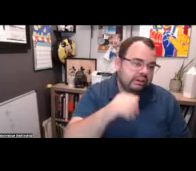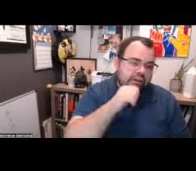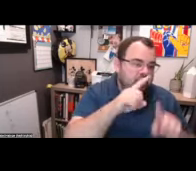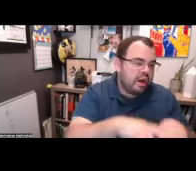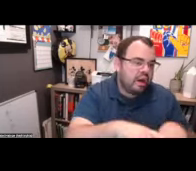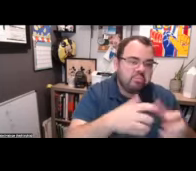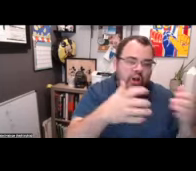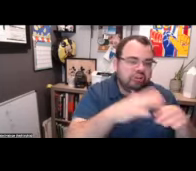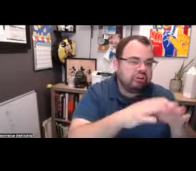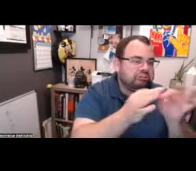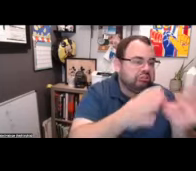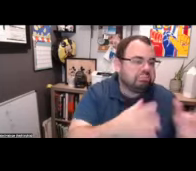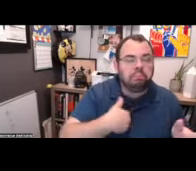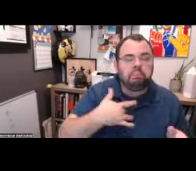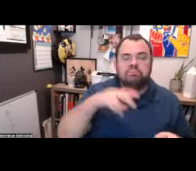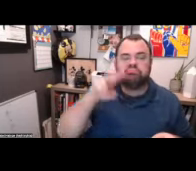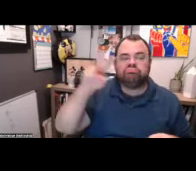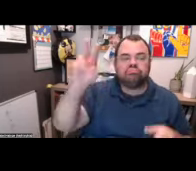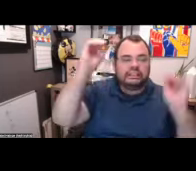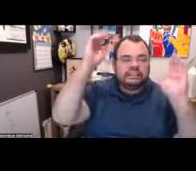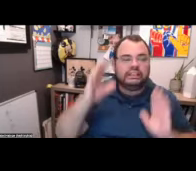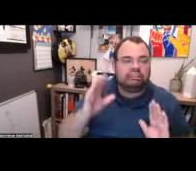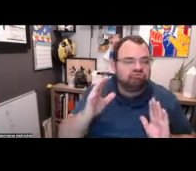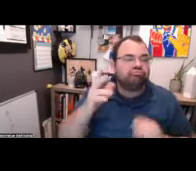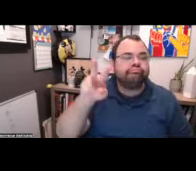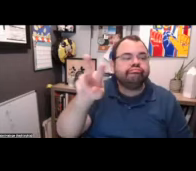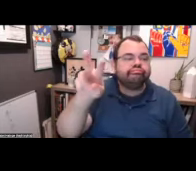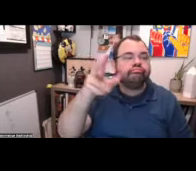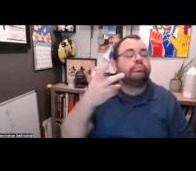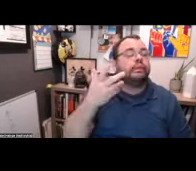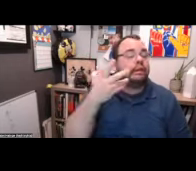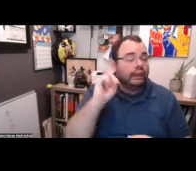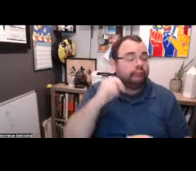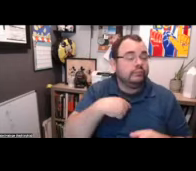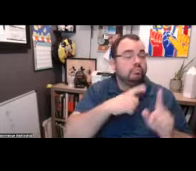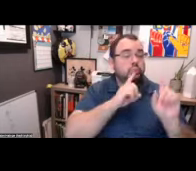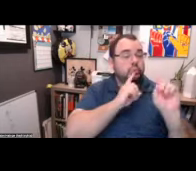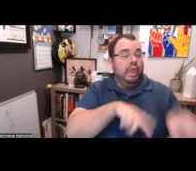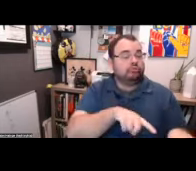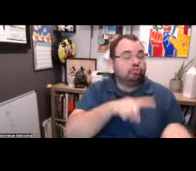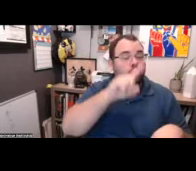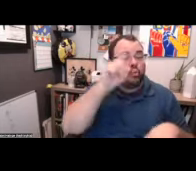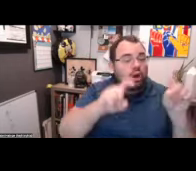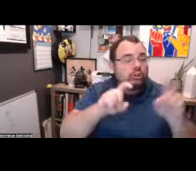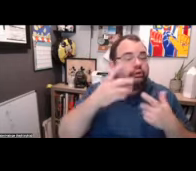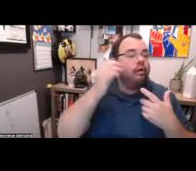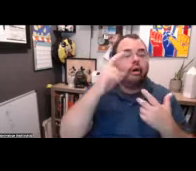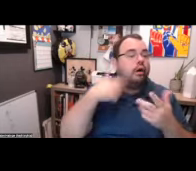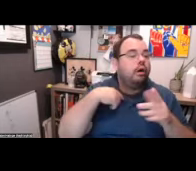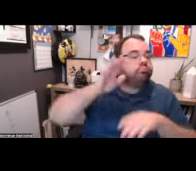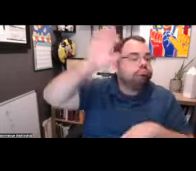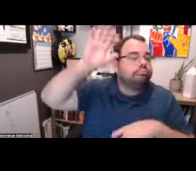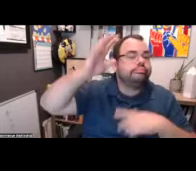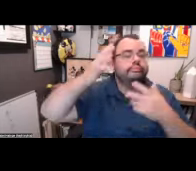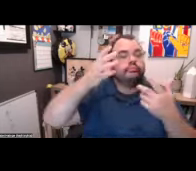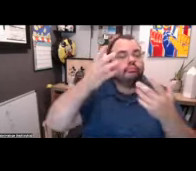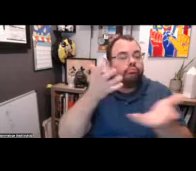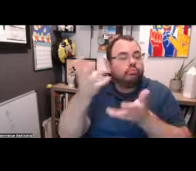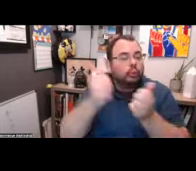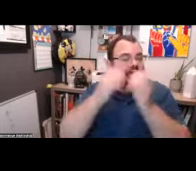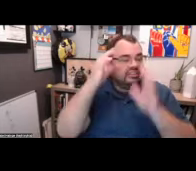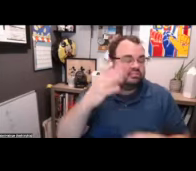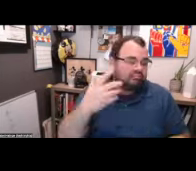most of the time, I just don't rely much on the interpreters. I just watch the professor. And even when I ask questions